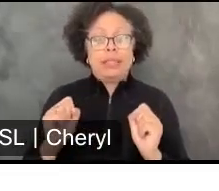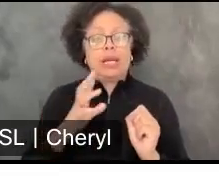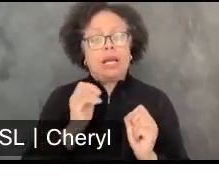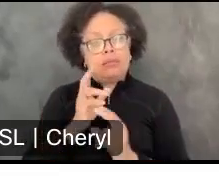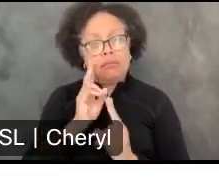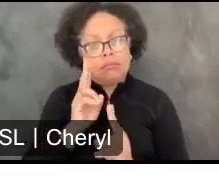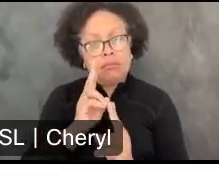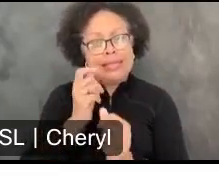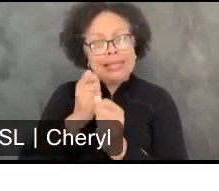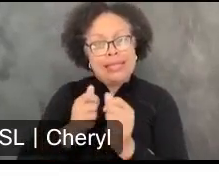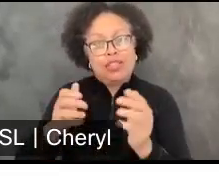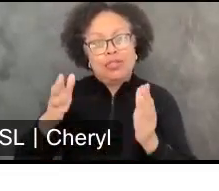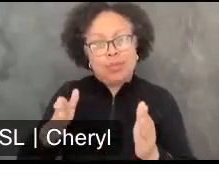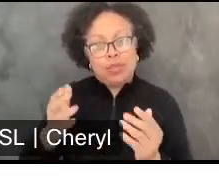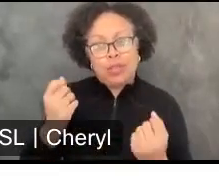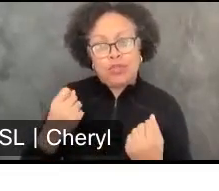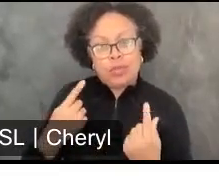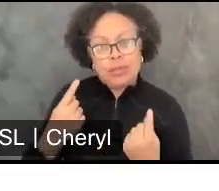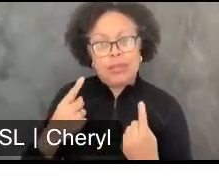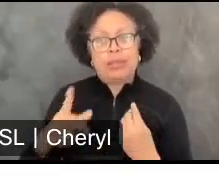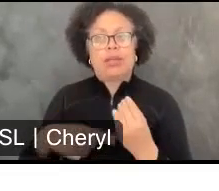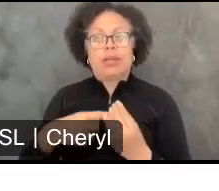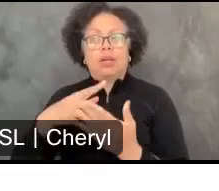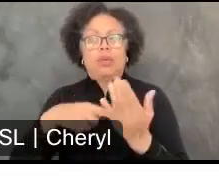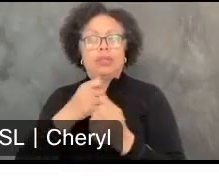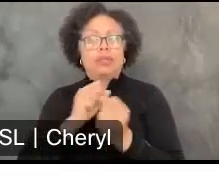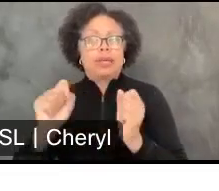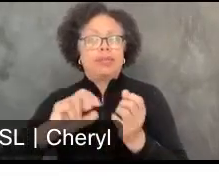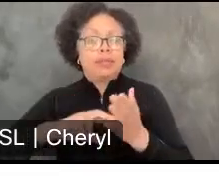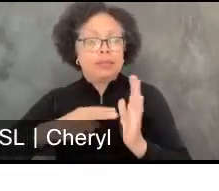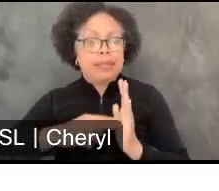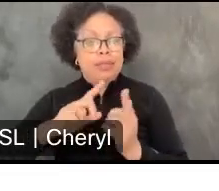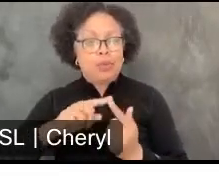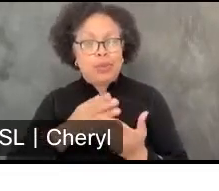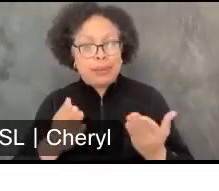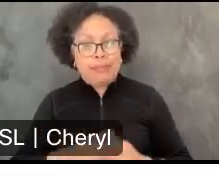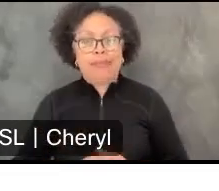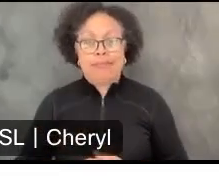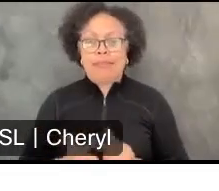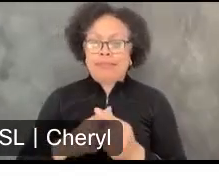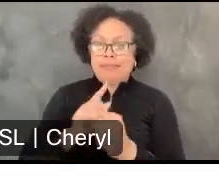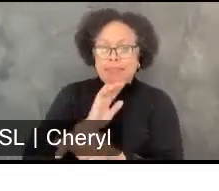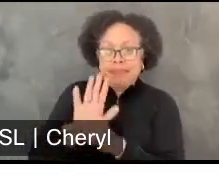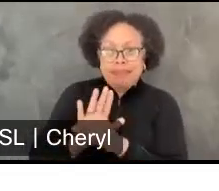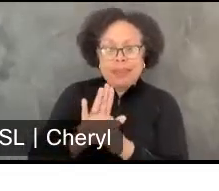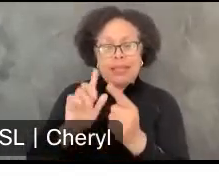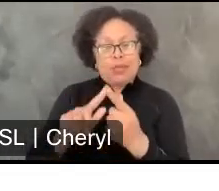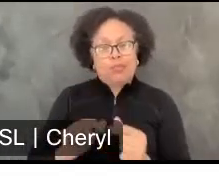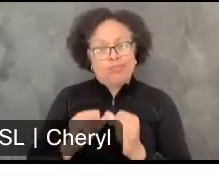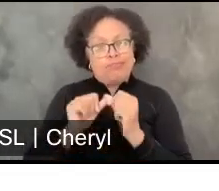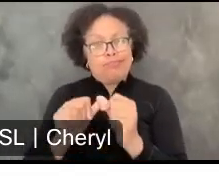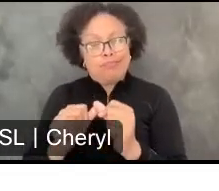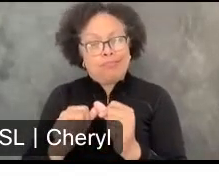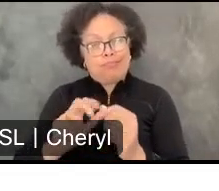honoring each person's understanding of what safety means to them, and a commitment to ongoing